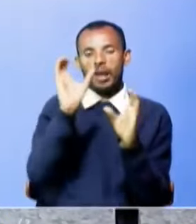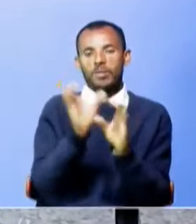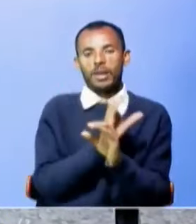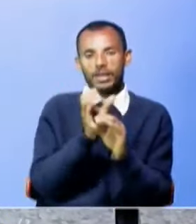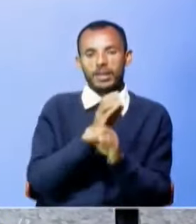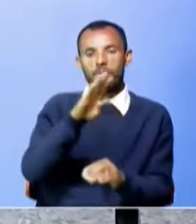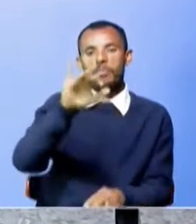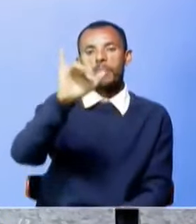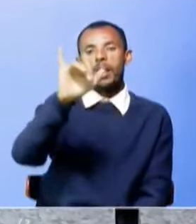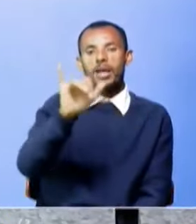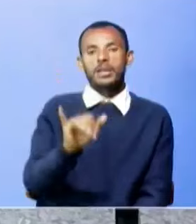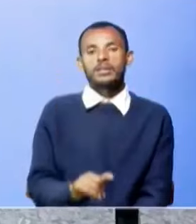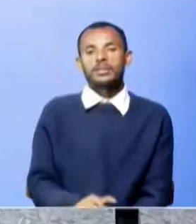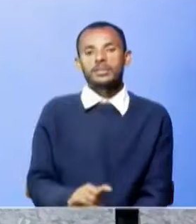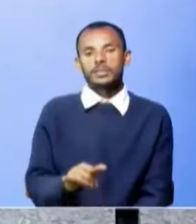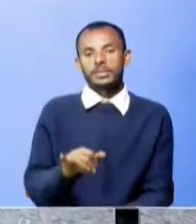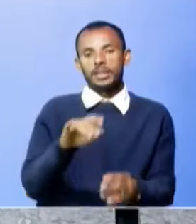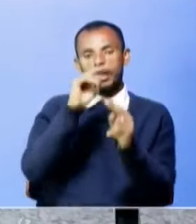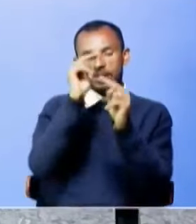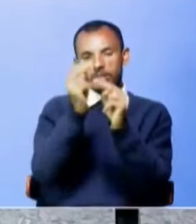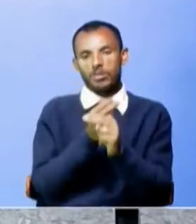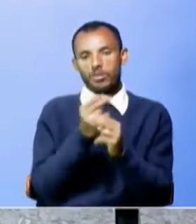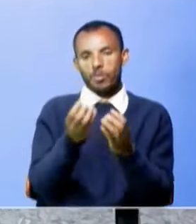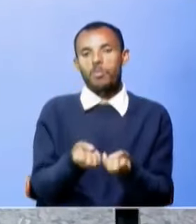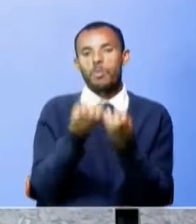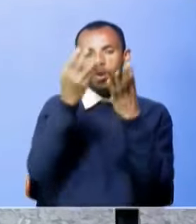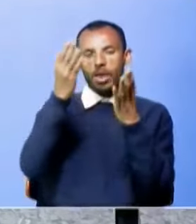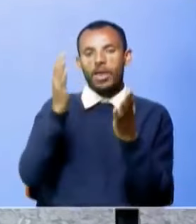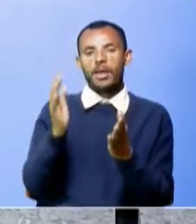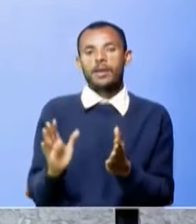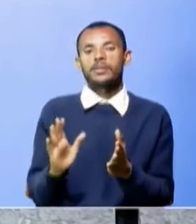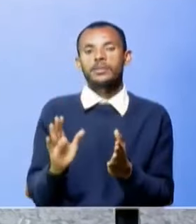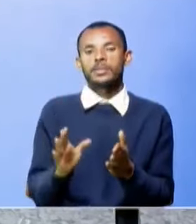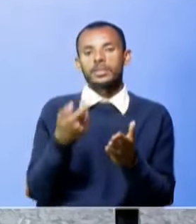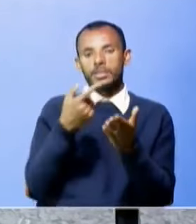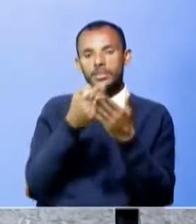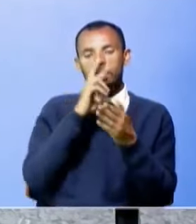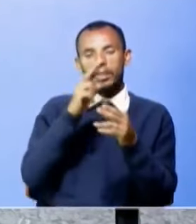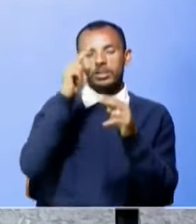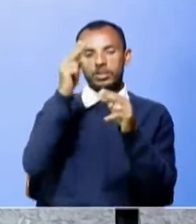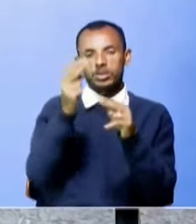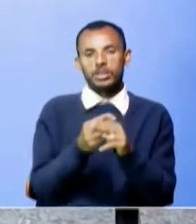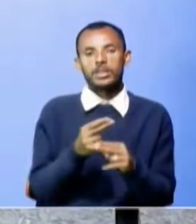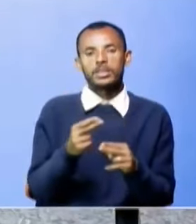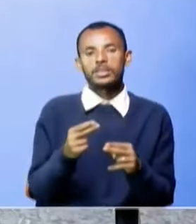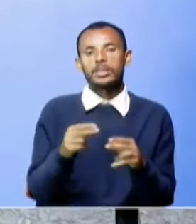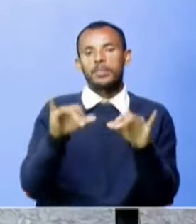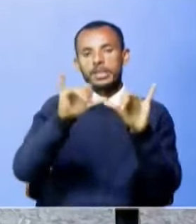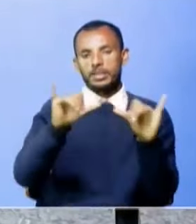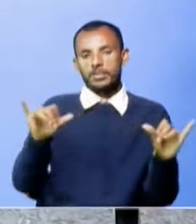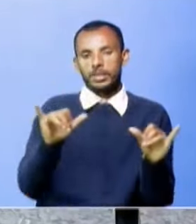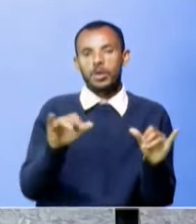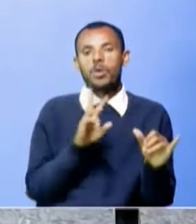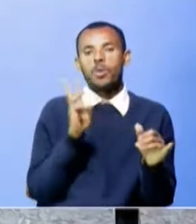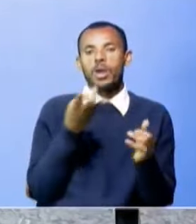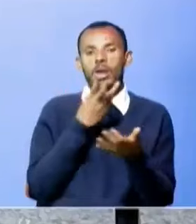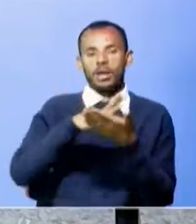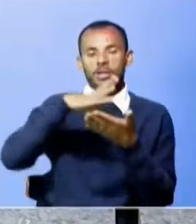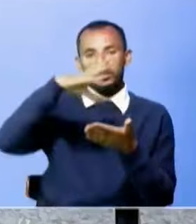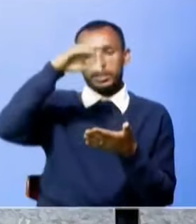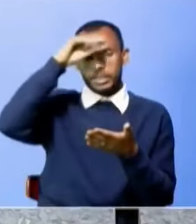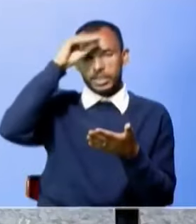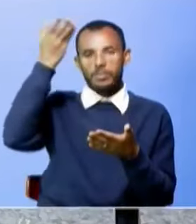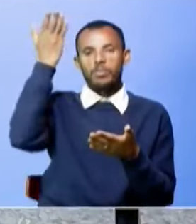by considering the nature of the polygon. So these are shortly the measurements that we have seen in